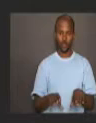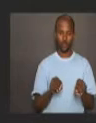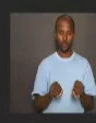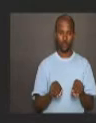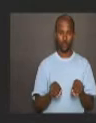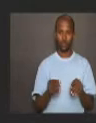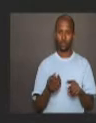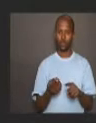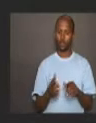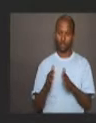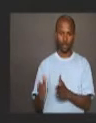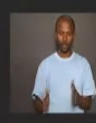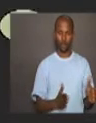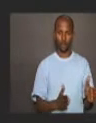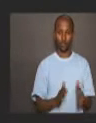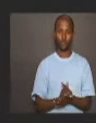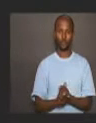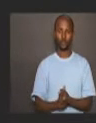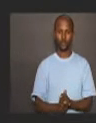Students, let's get ready.